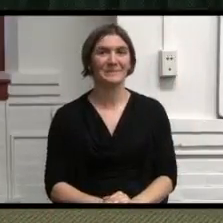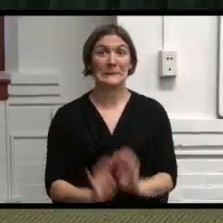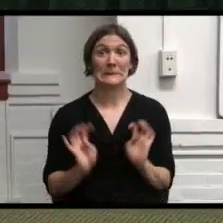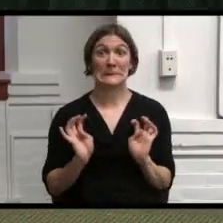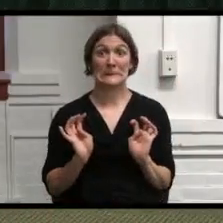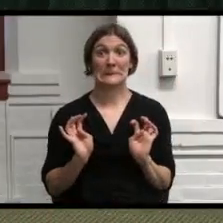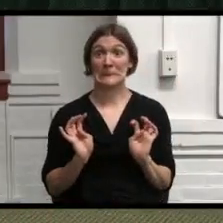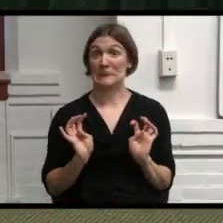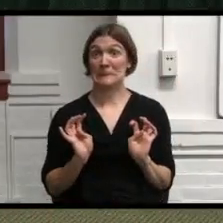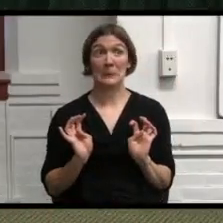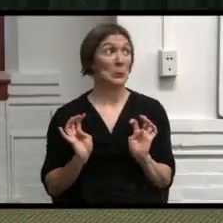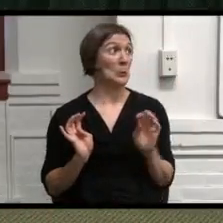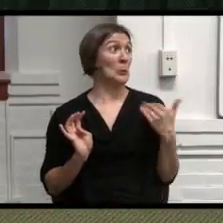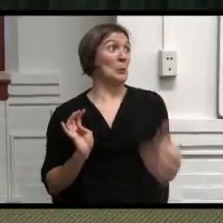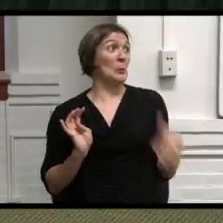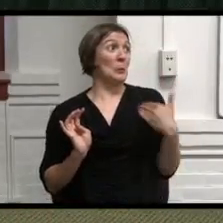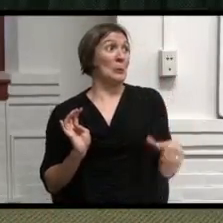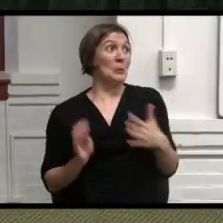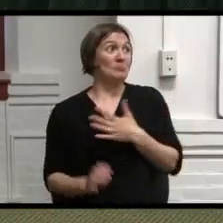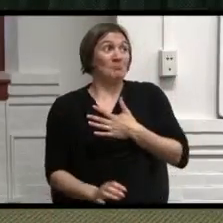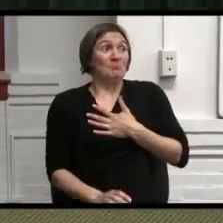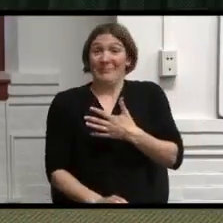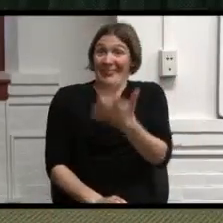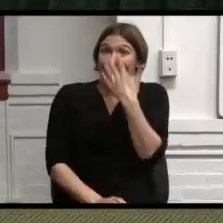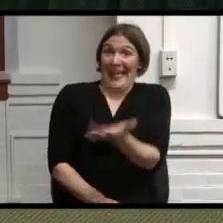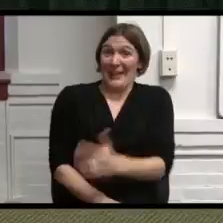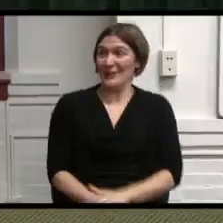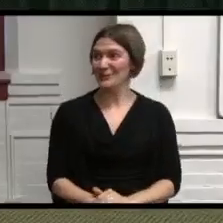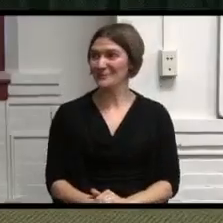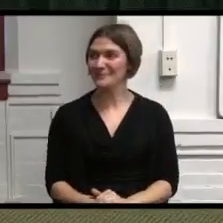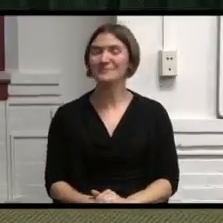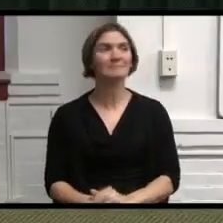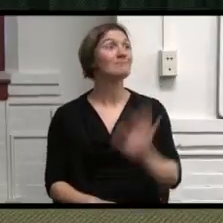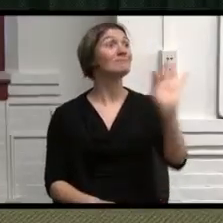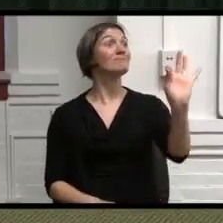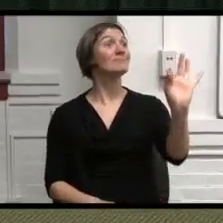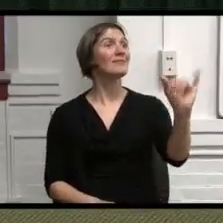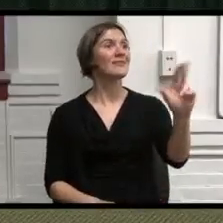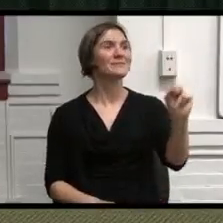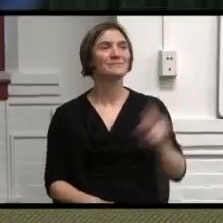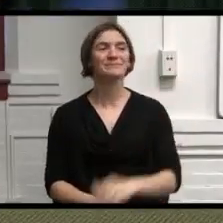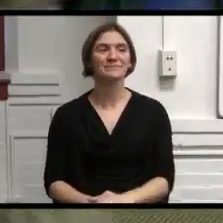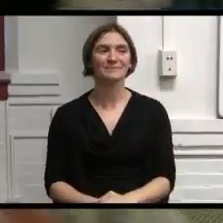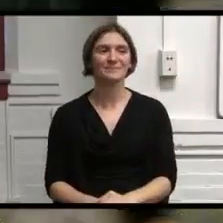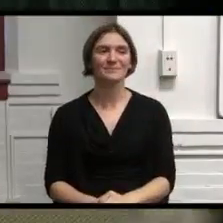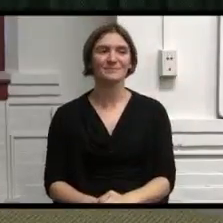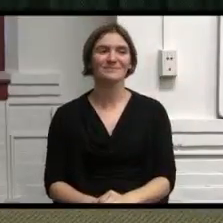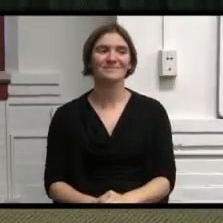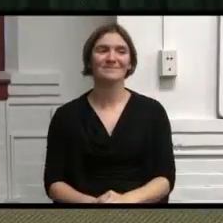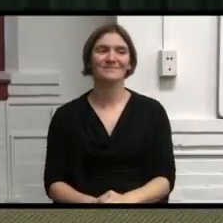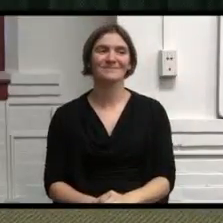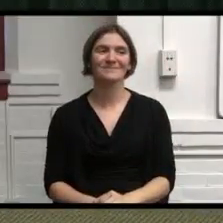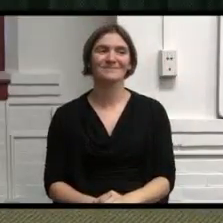know. Oh, it is. Thank you. Good luck with that.